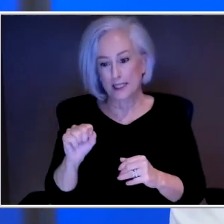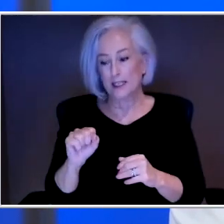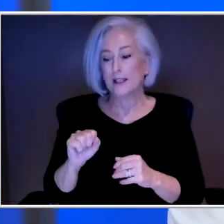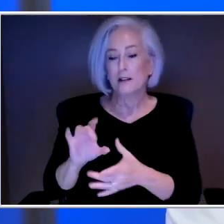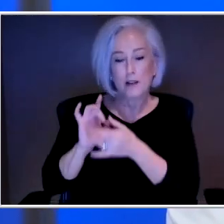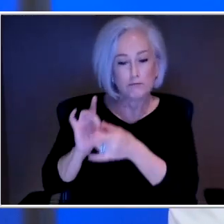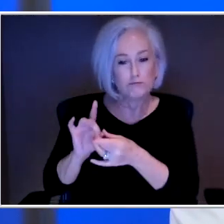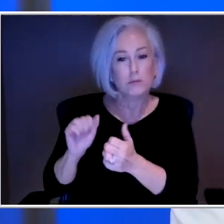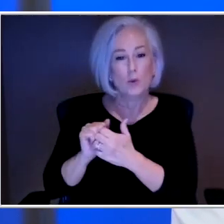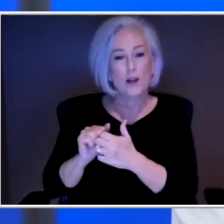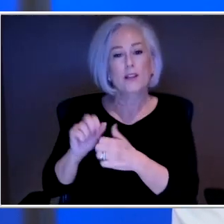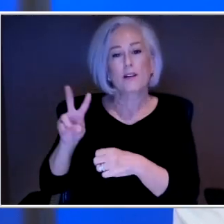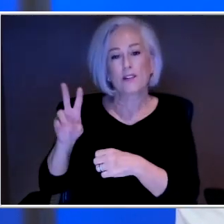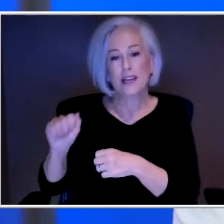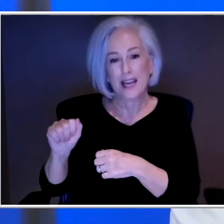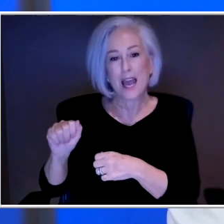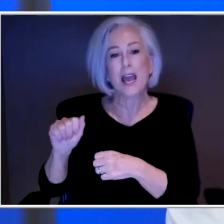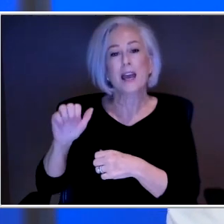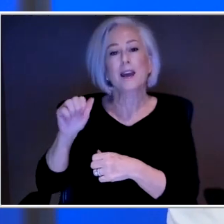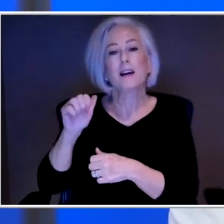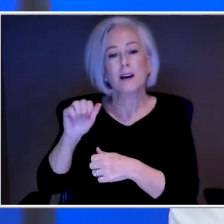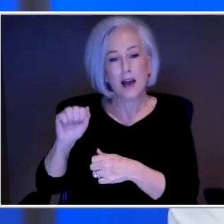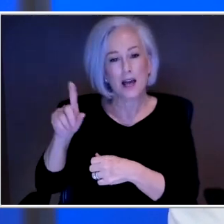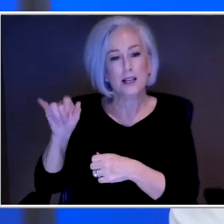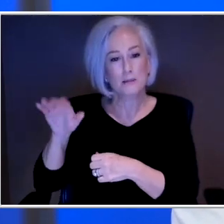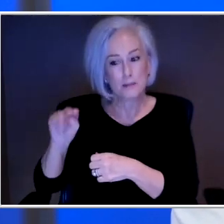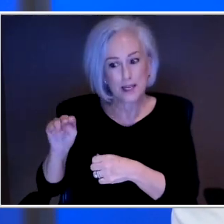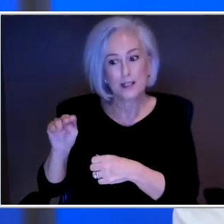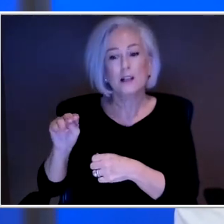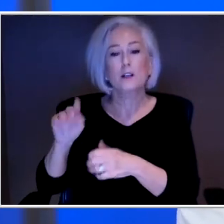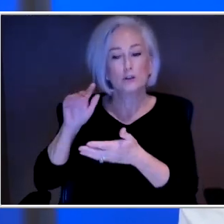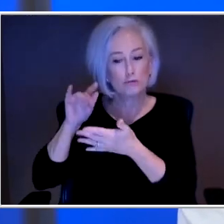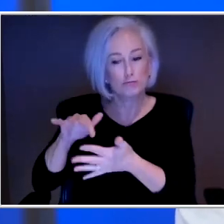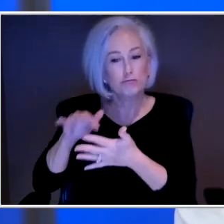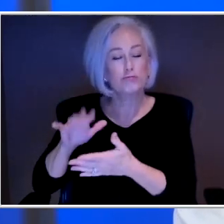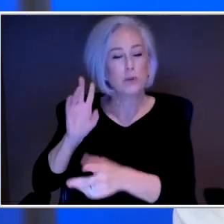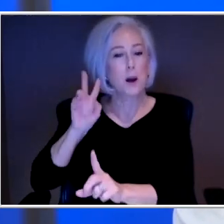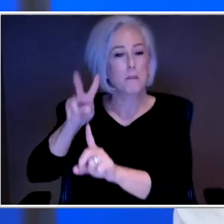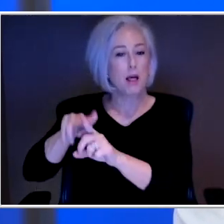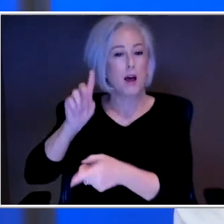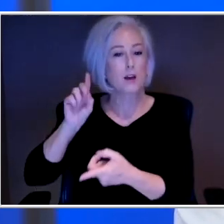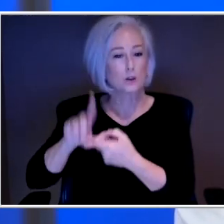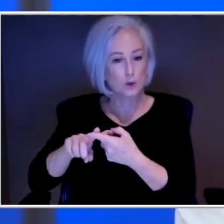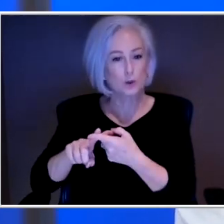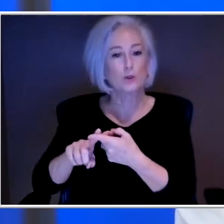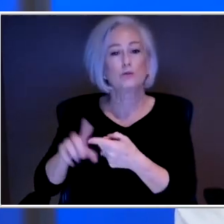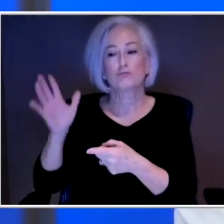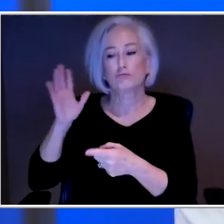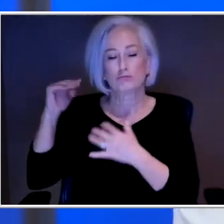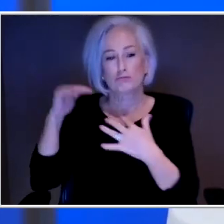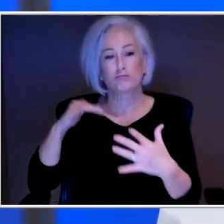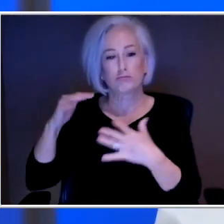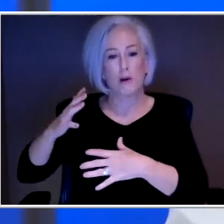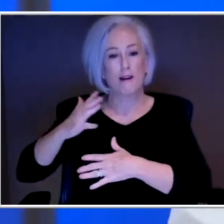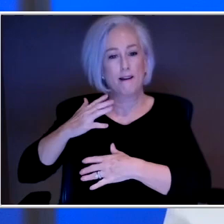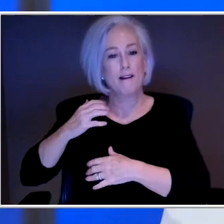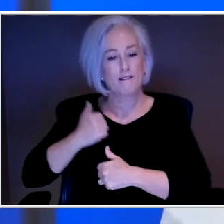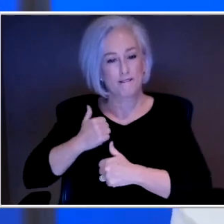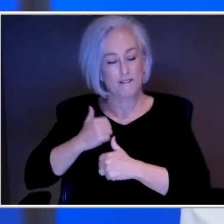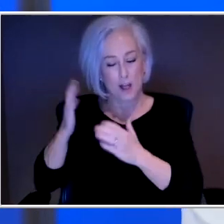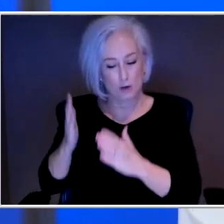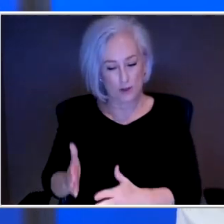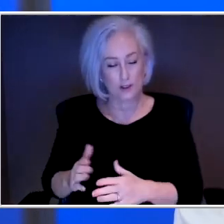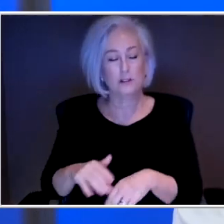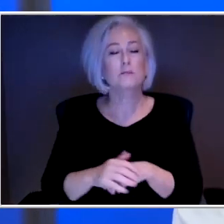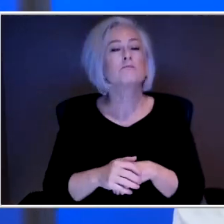to do studies there on combat vets, and so we're hoping that that's going to lead to approval for PTSD, and so that'll be kind of the first psychedelic to make it